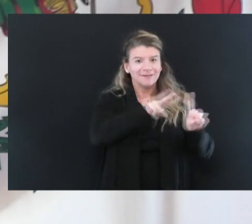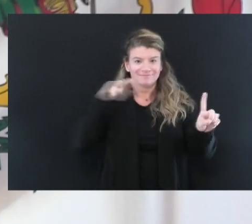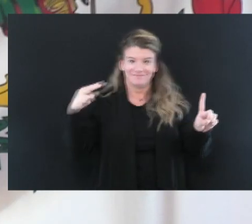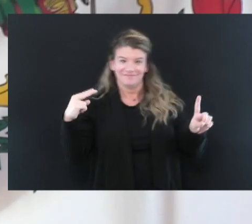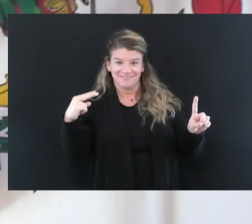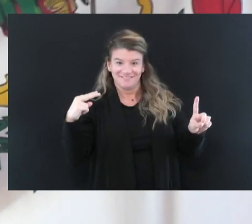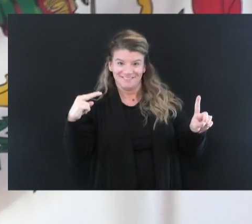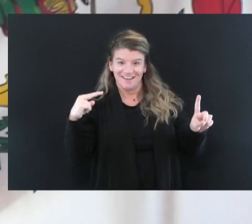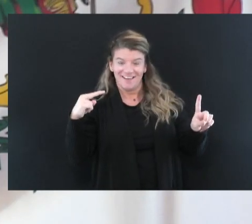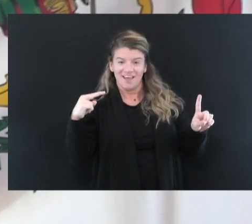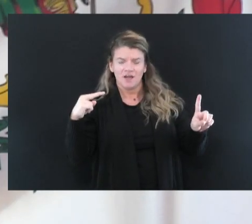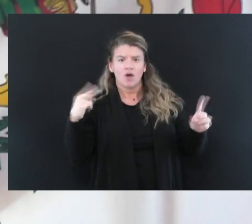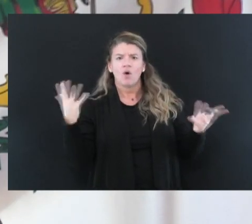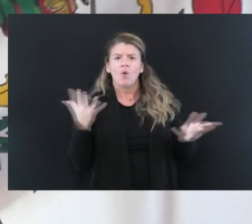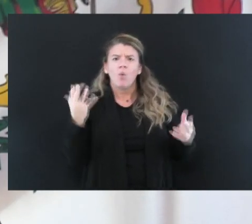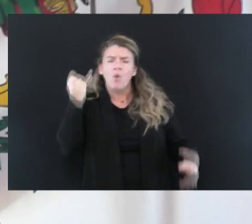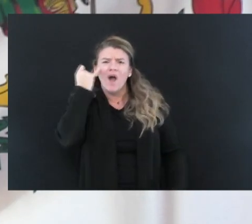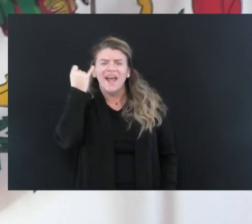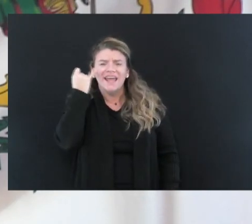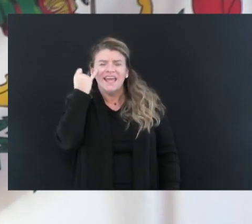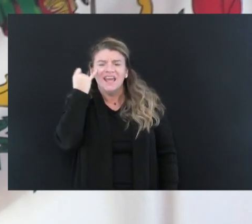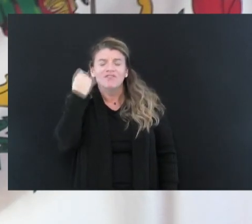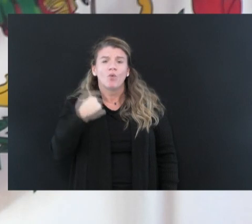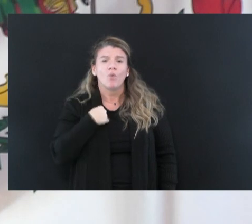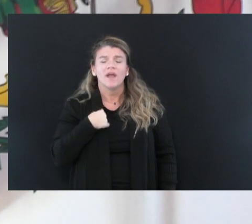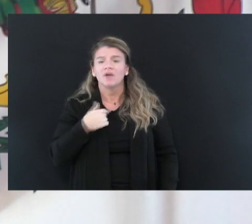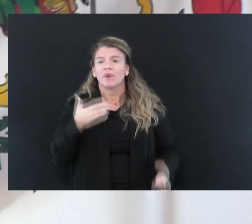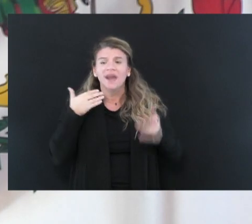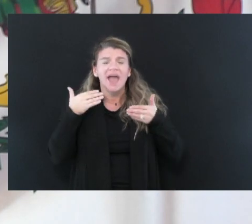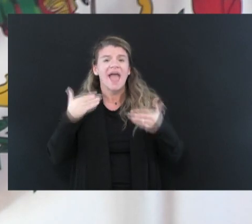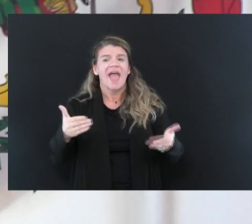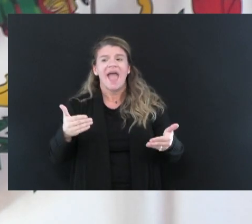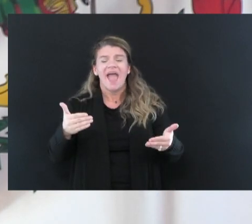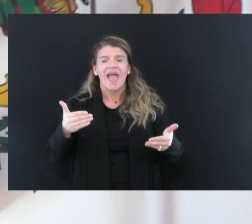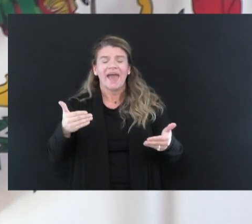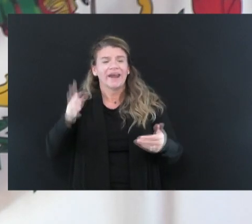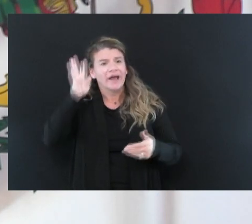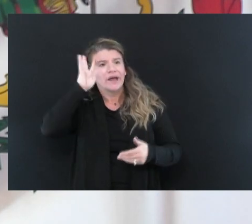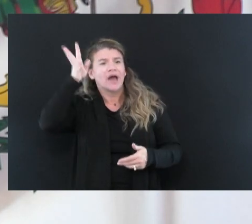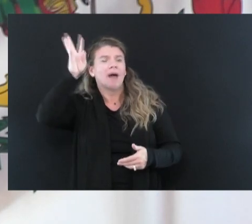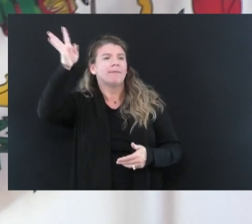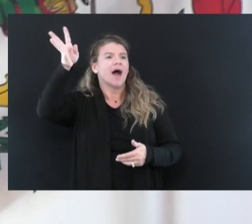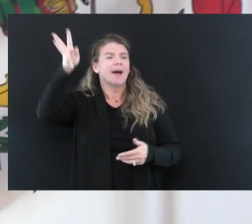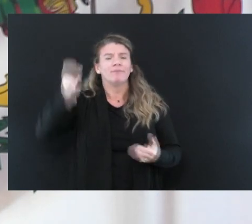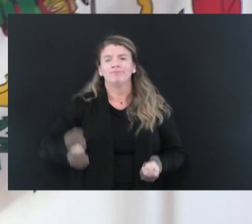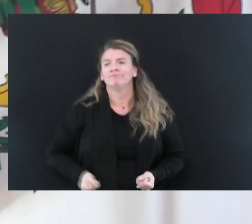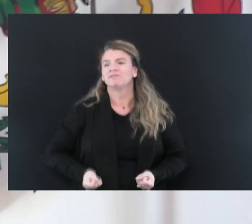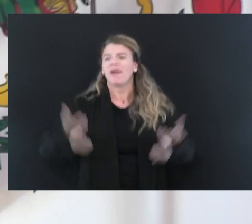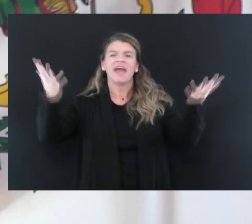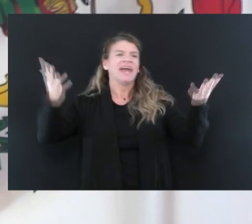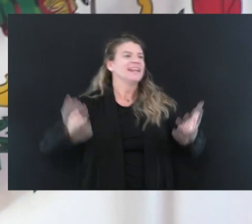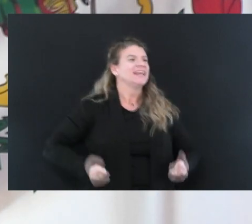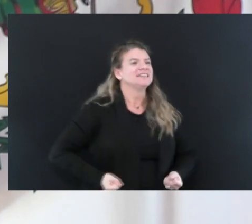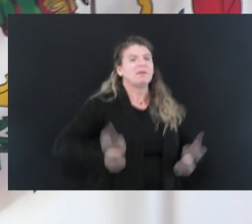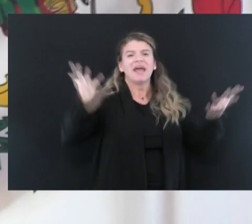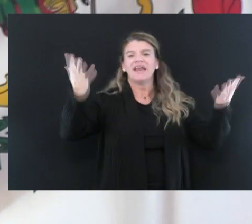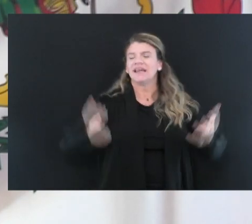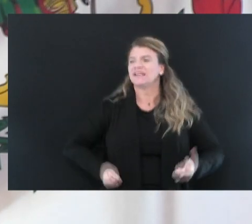this. What if we would have just come up with the most frivolous spending under the